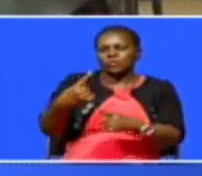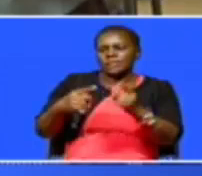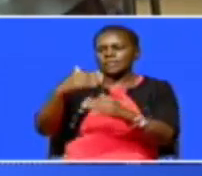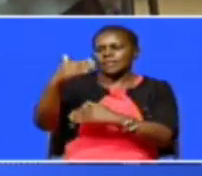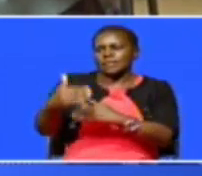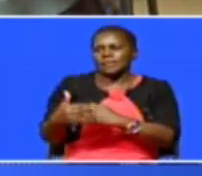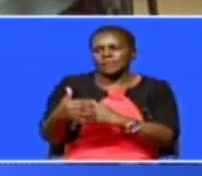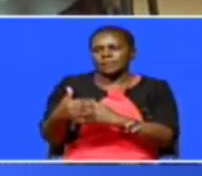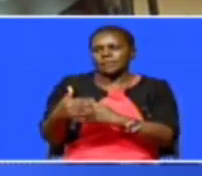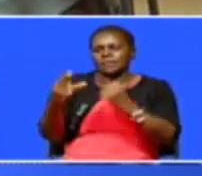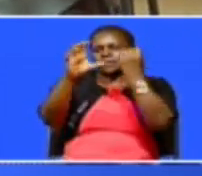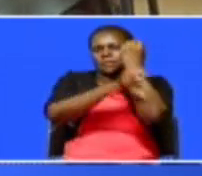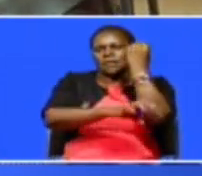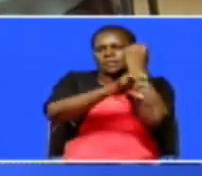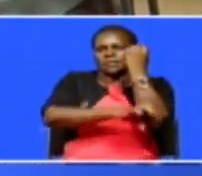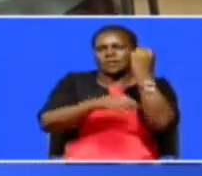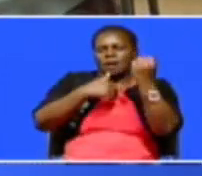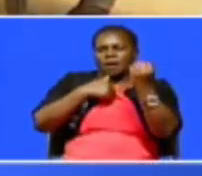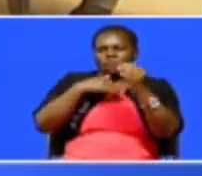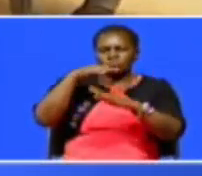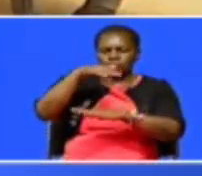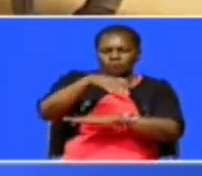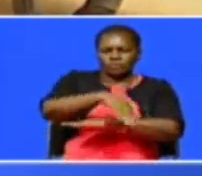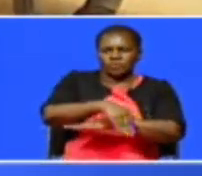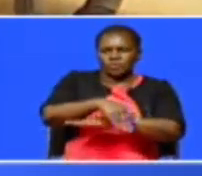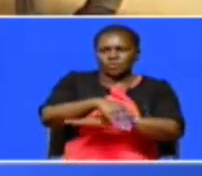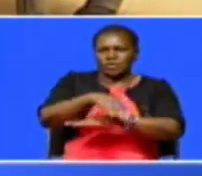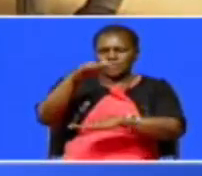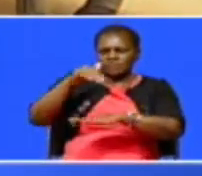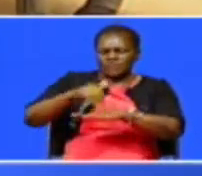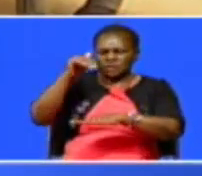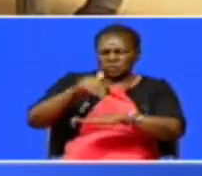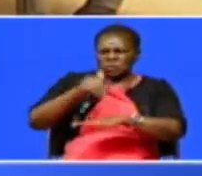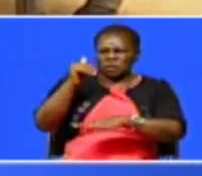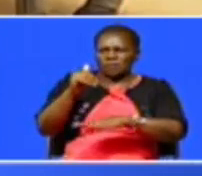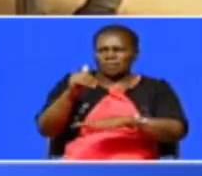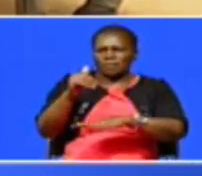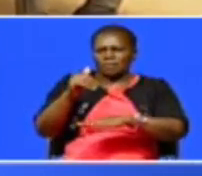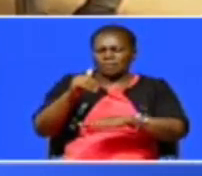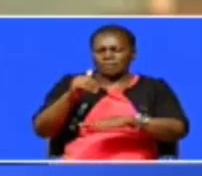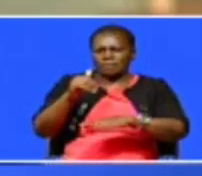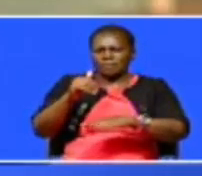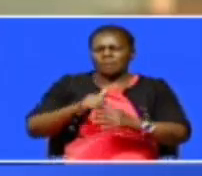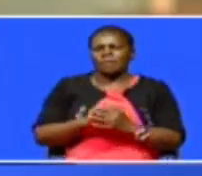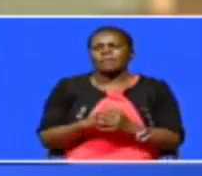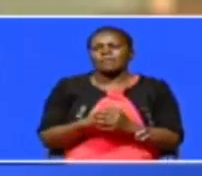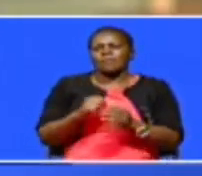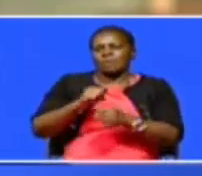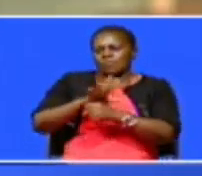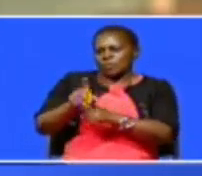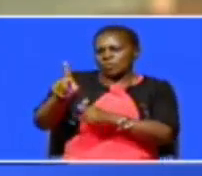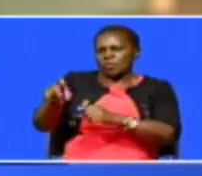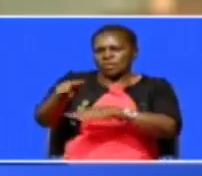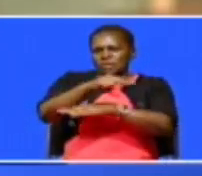if the country experiences a consistent drop in the number of infections for a period of at least 14 days. The